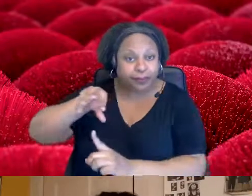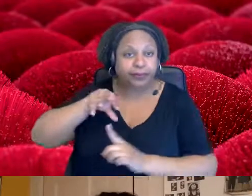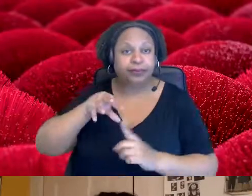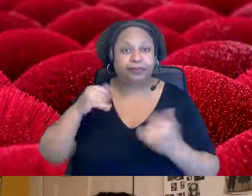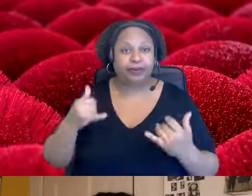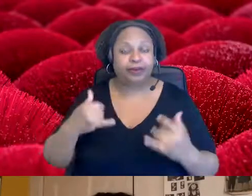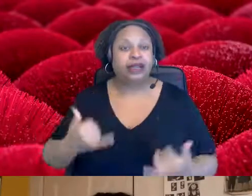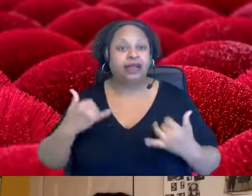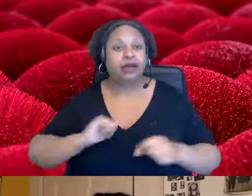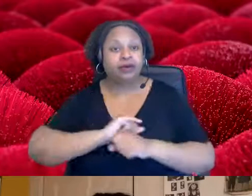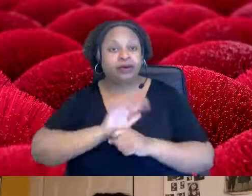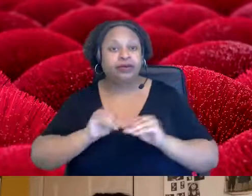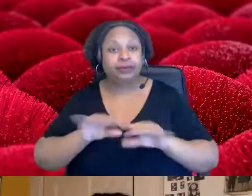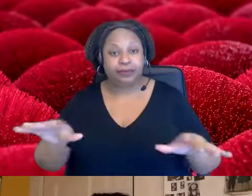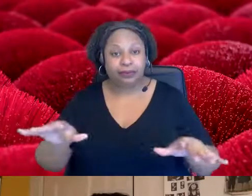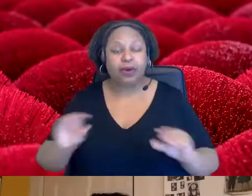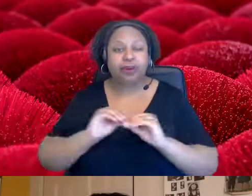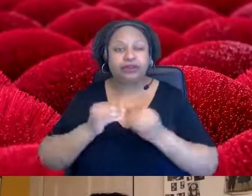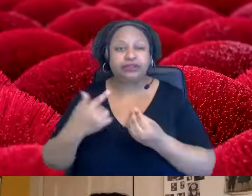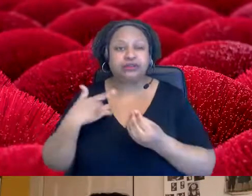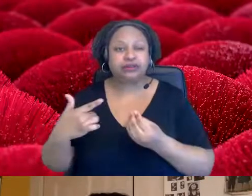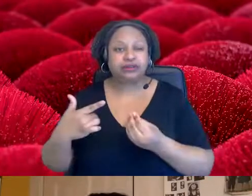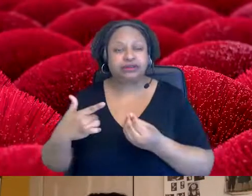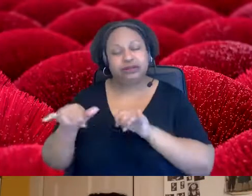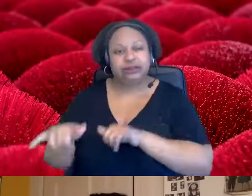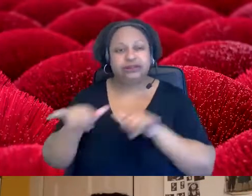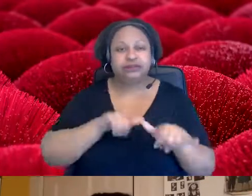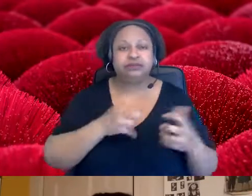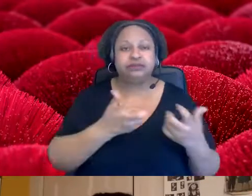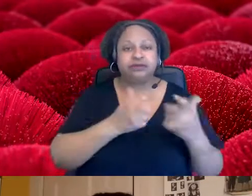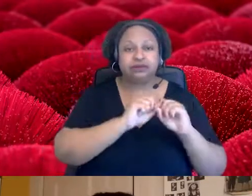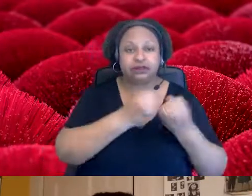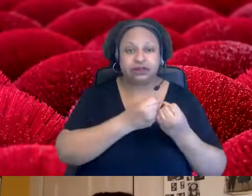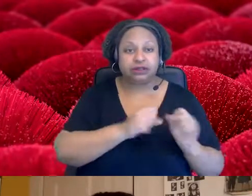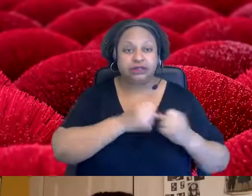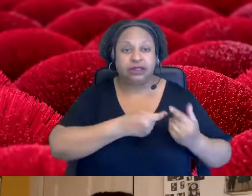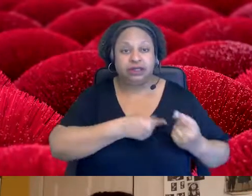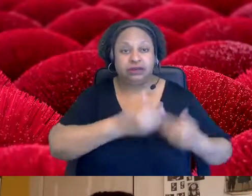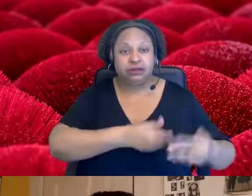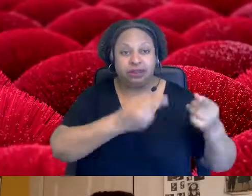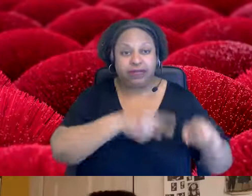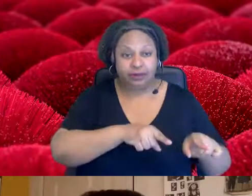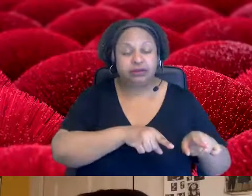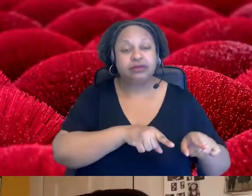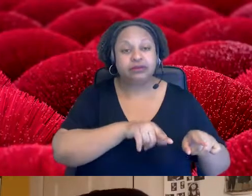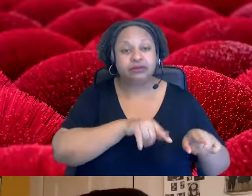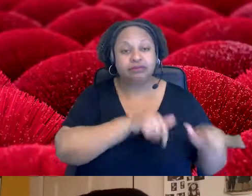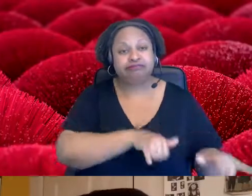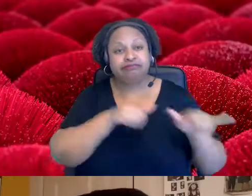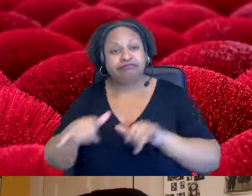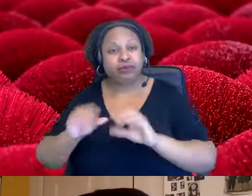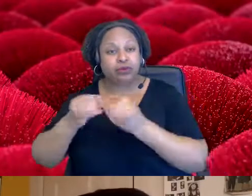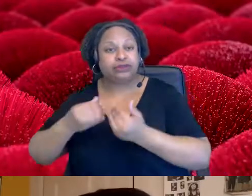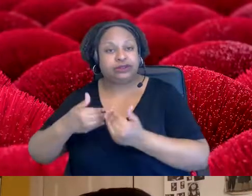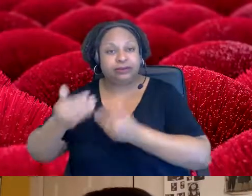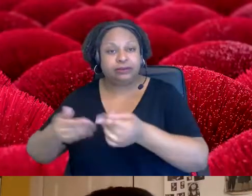of society, and, you know, everything that's going on in society has been mirrored in our organizations, is